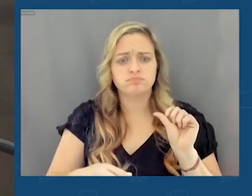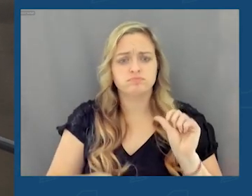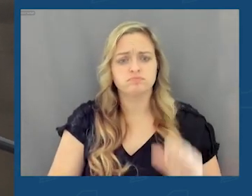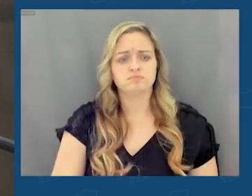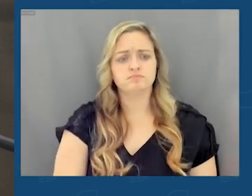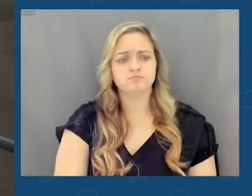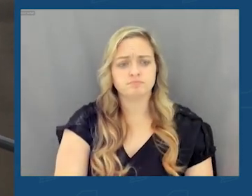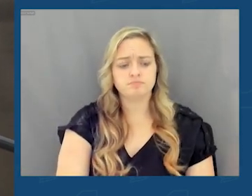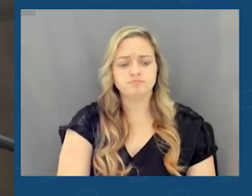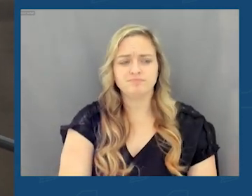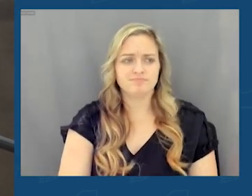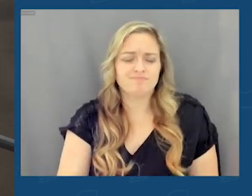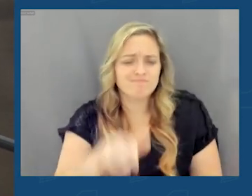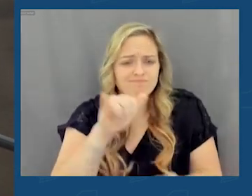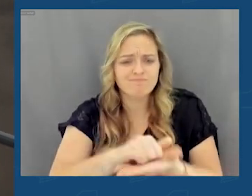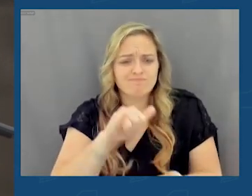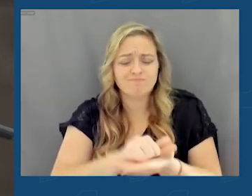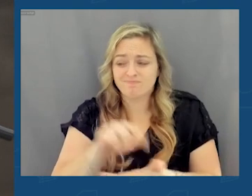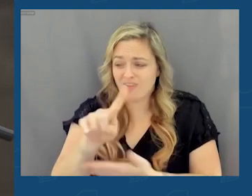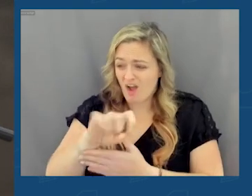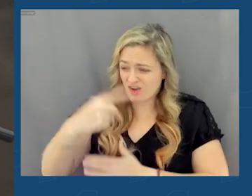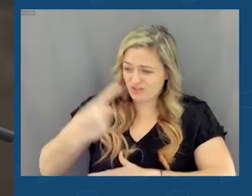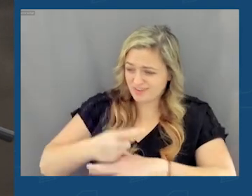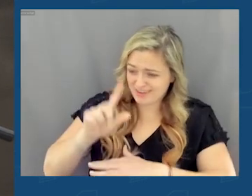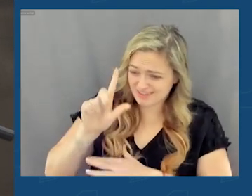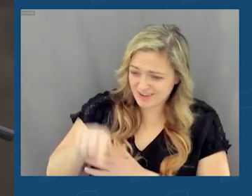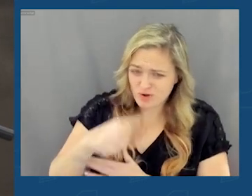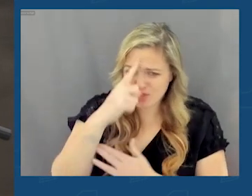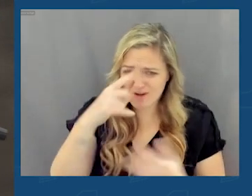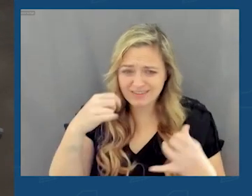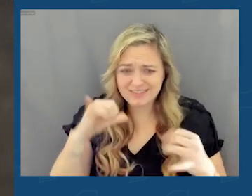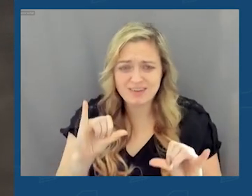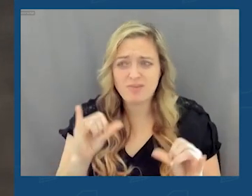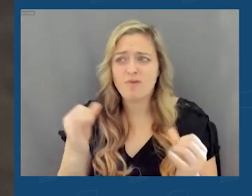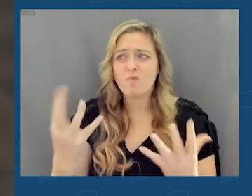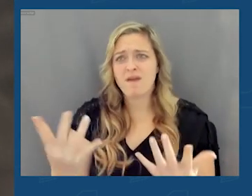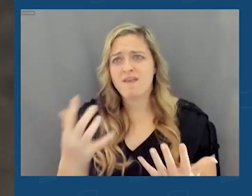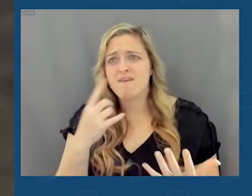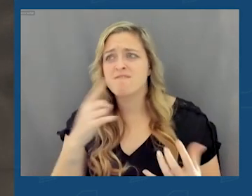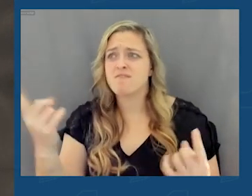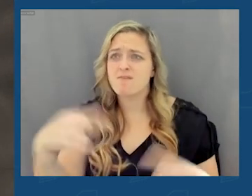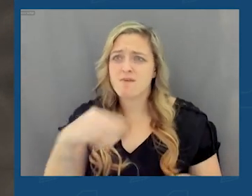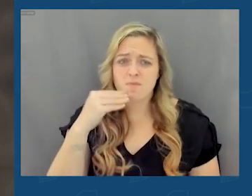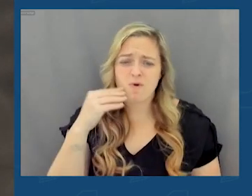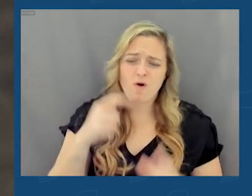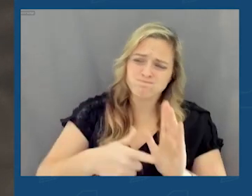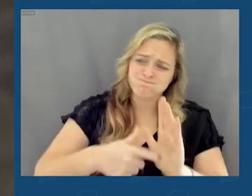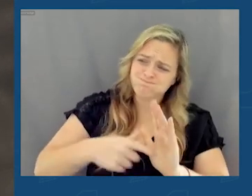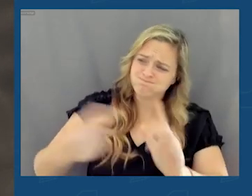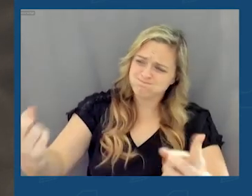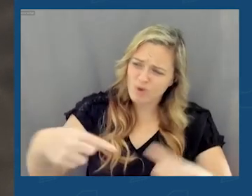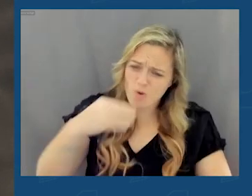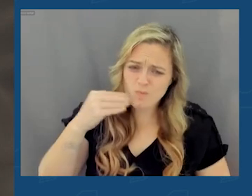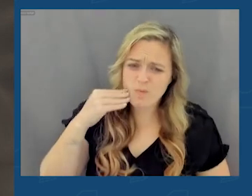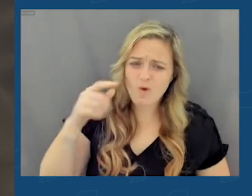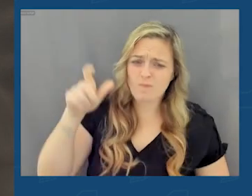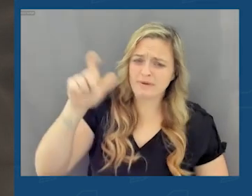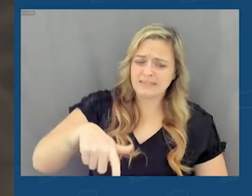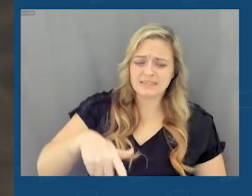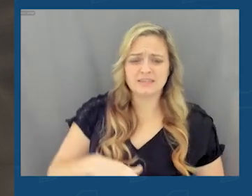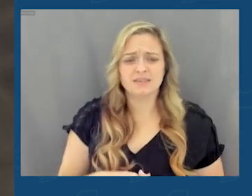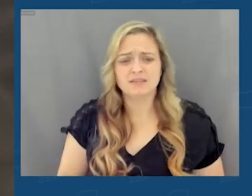There's no way that 100 days later we would have thought we'd be standing here today demanding the return of those hostages.